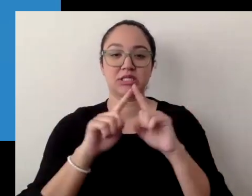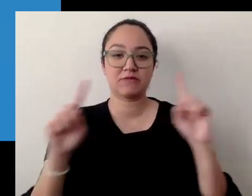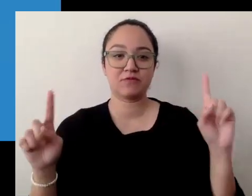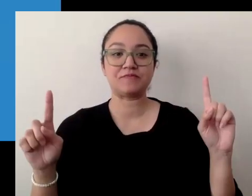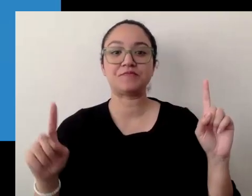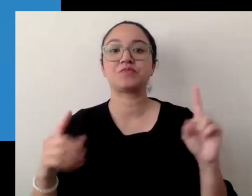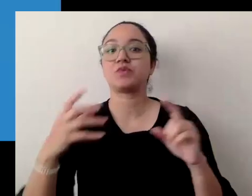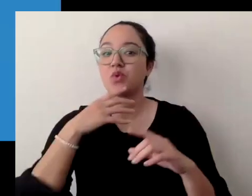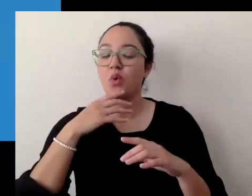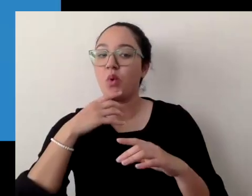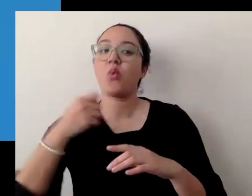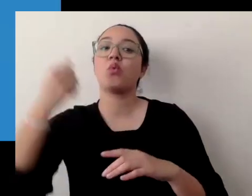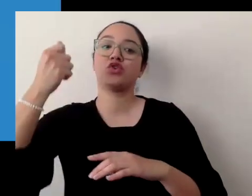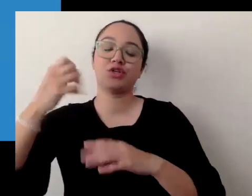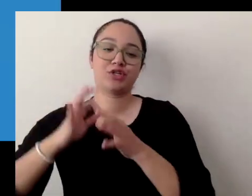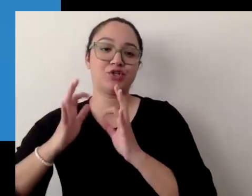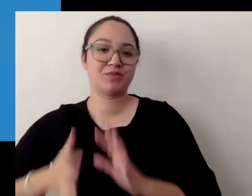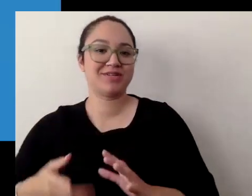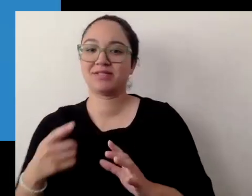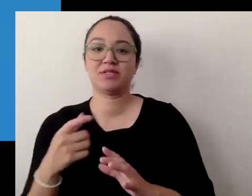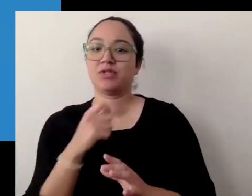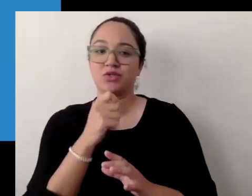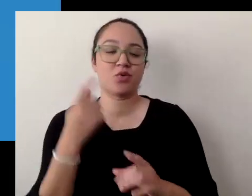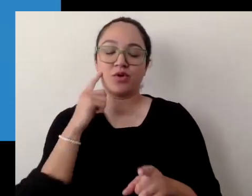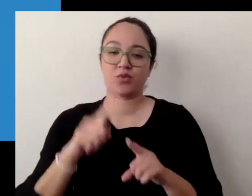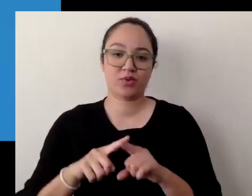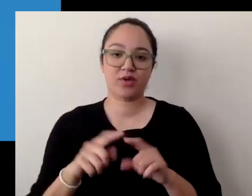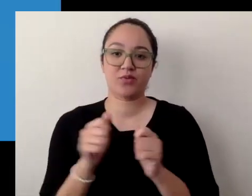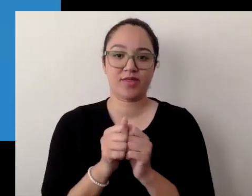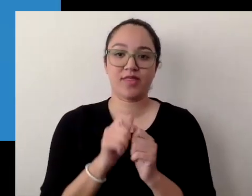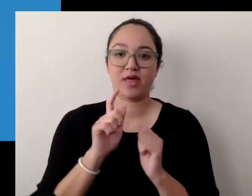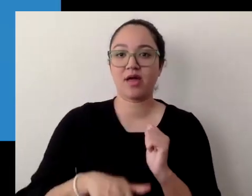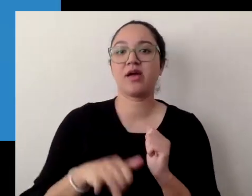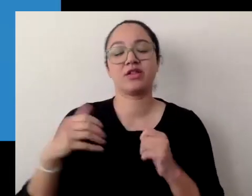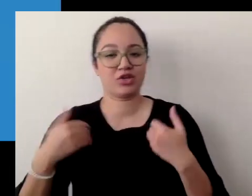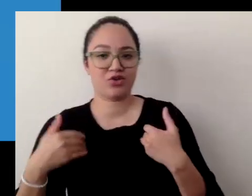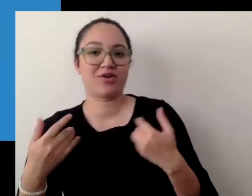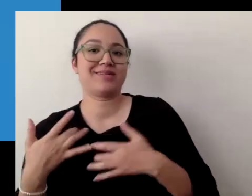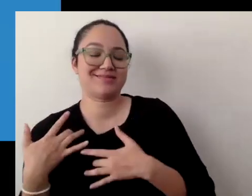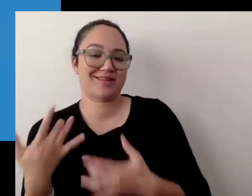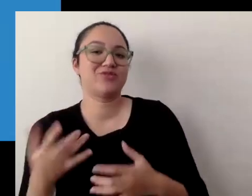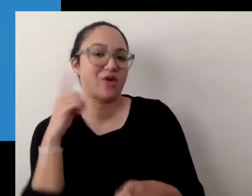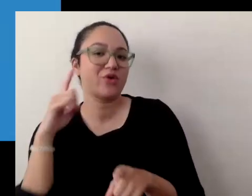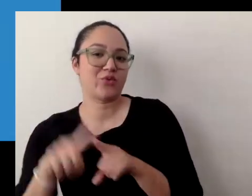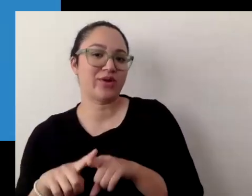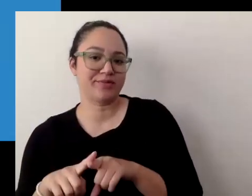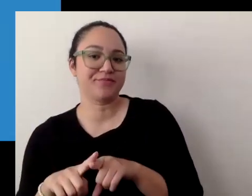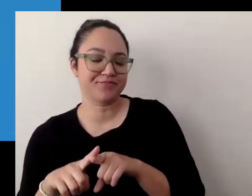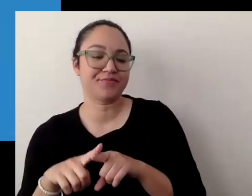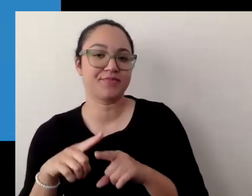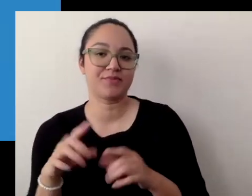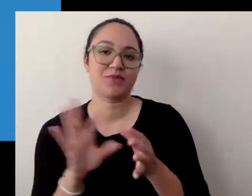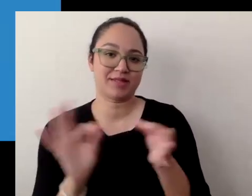in the older interpreters, they disagree with that statement, and the younger interpreters tend to agree with that statement.